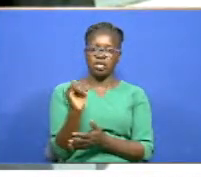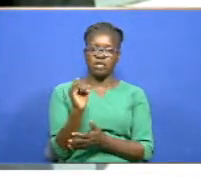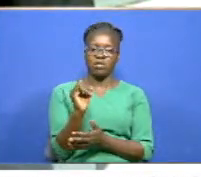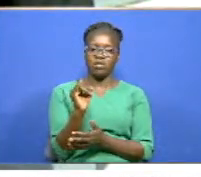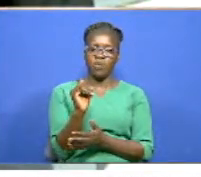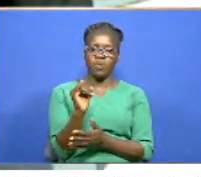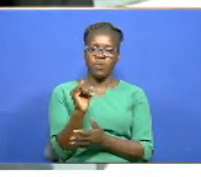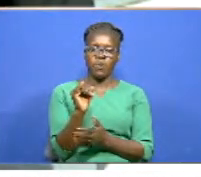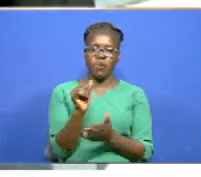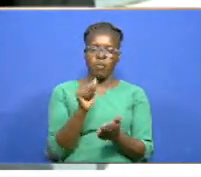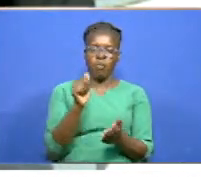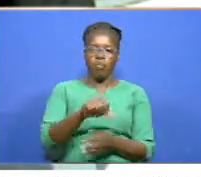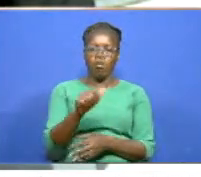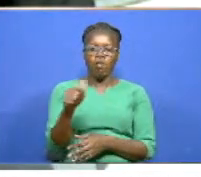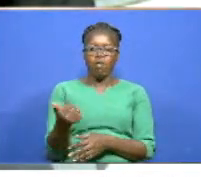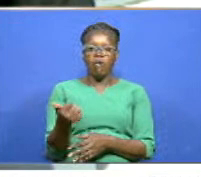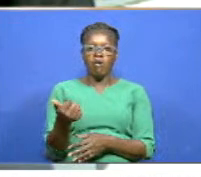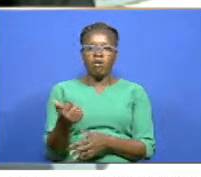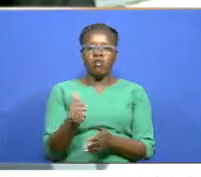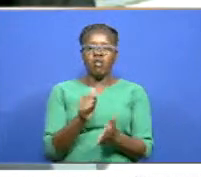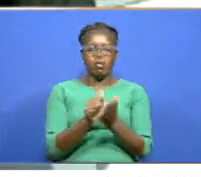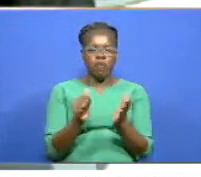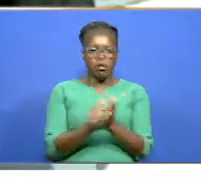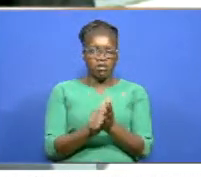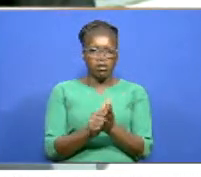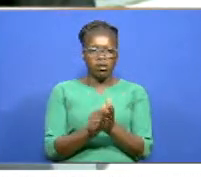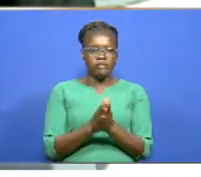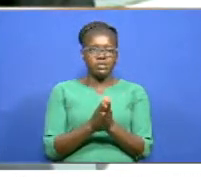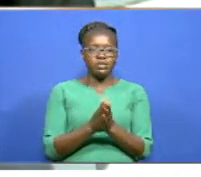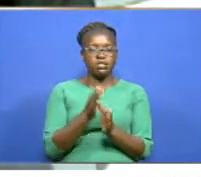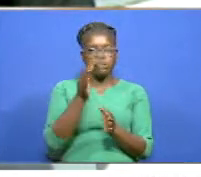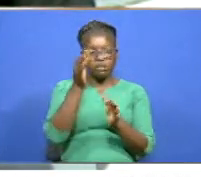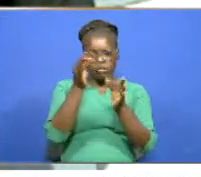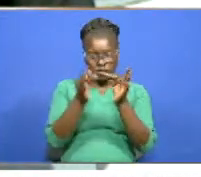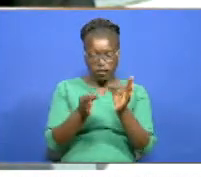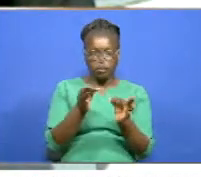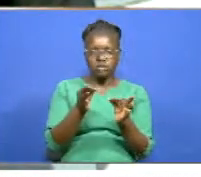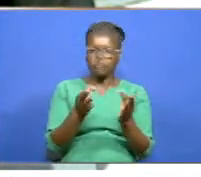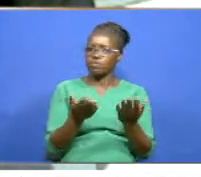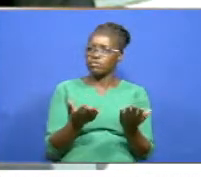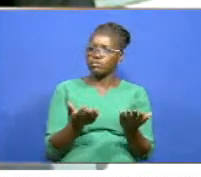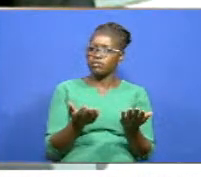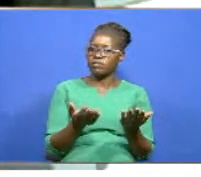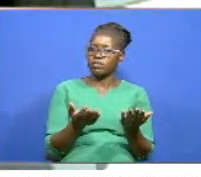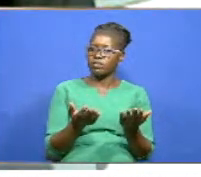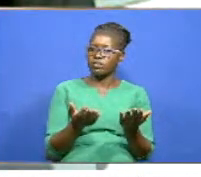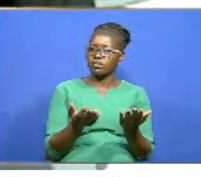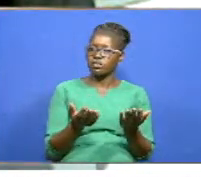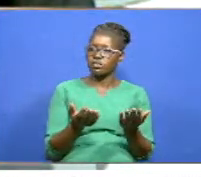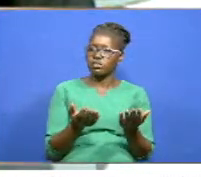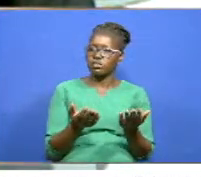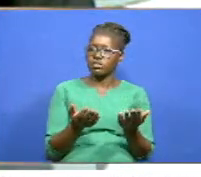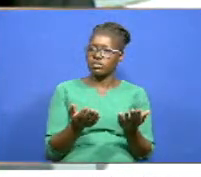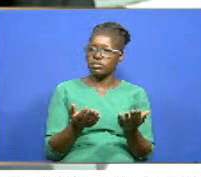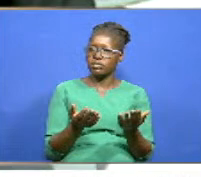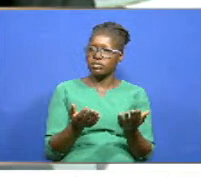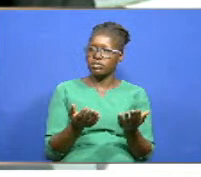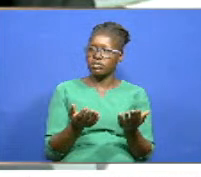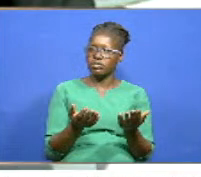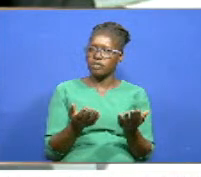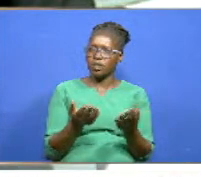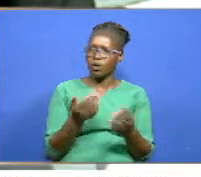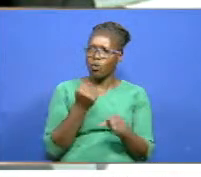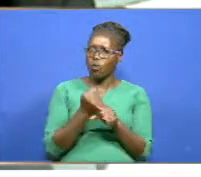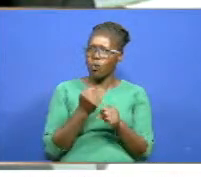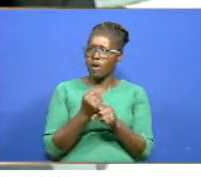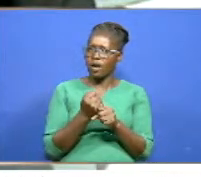other agencies, including EACC and the judiciary. Well, do you think really they are biting? Because the last time we